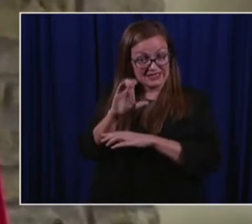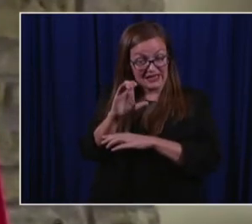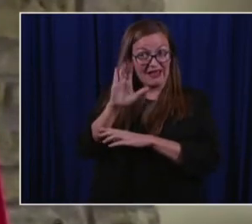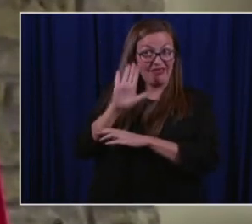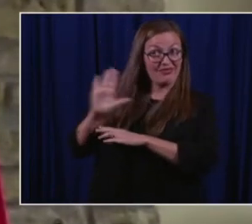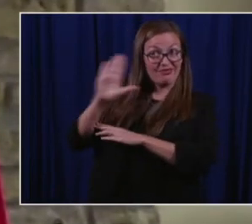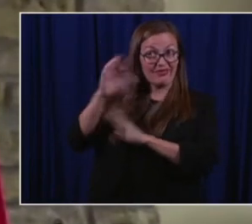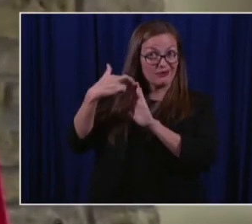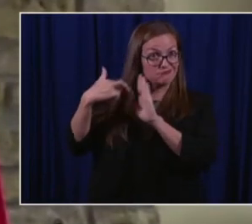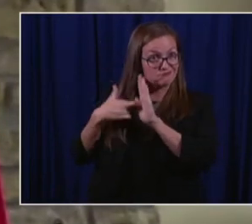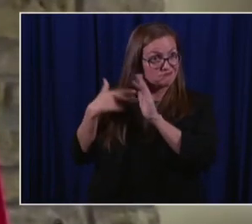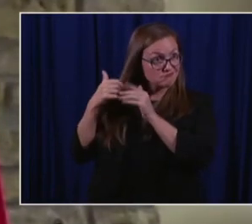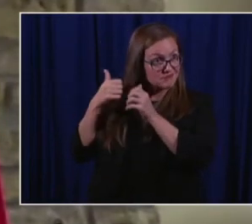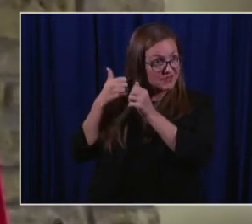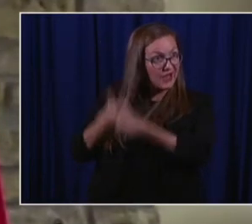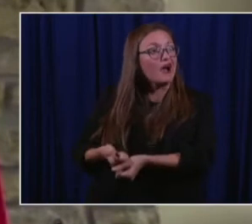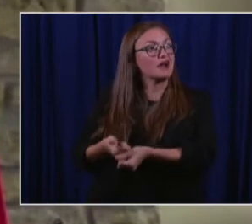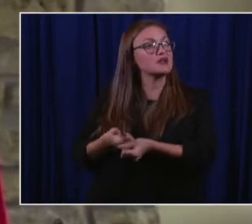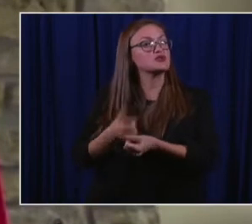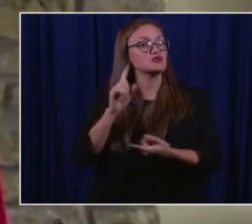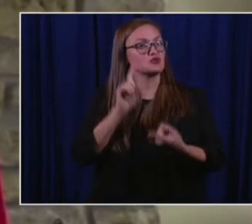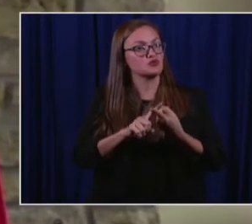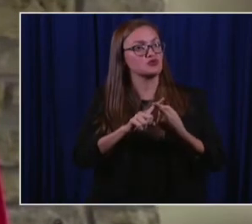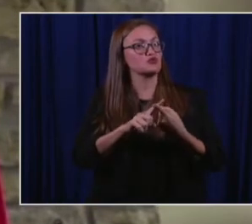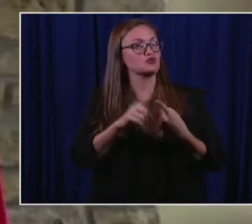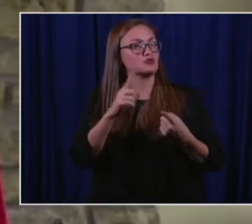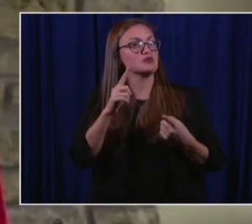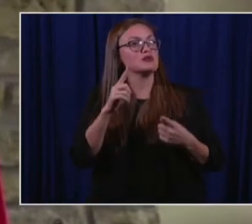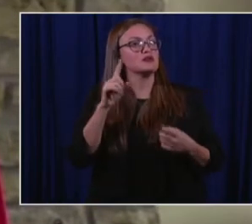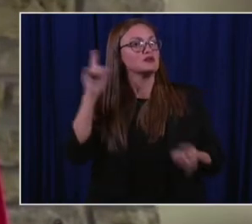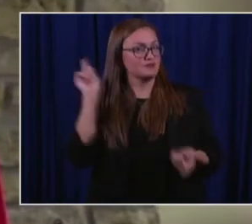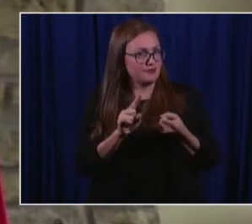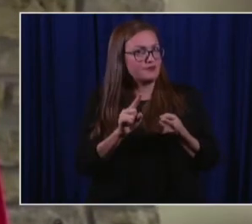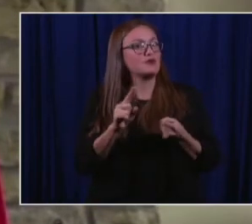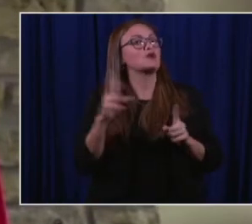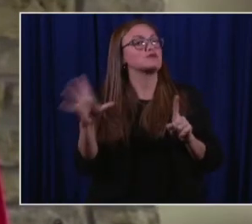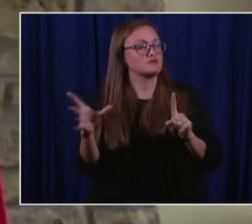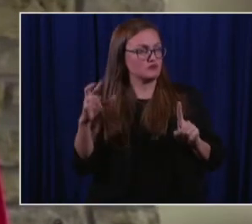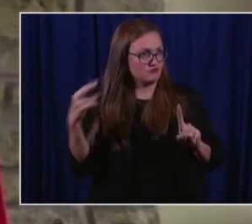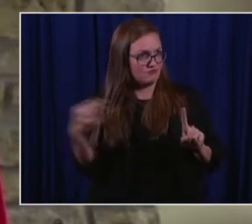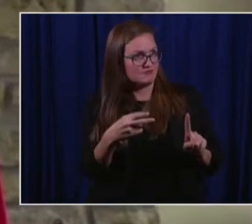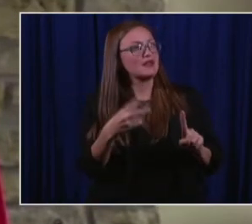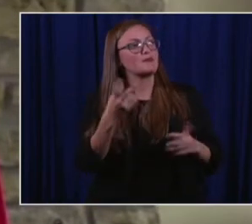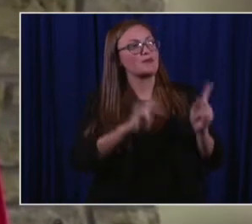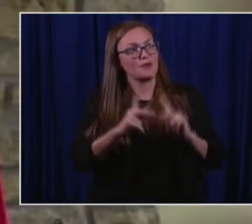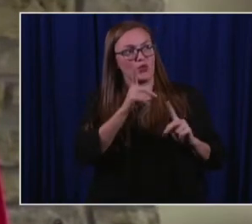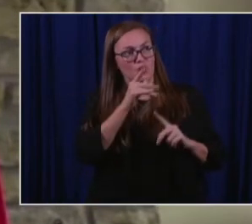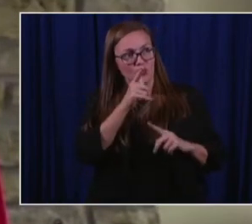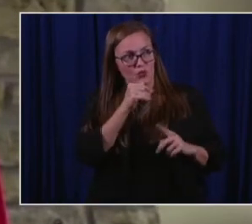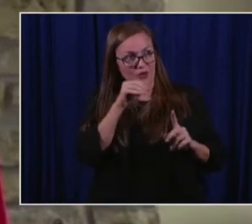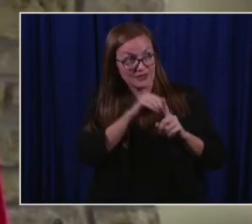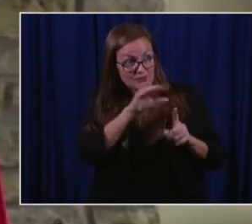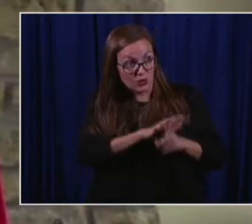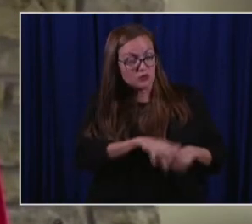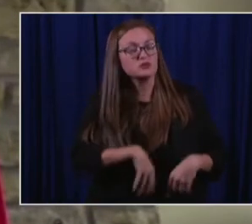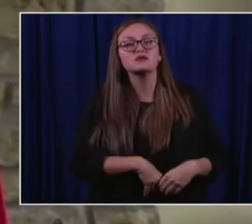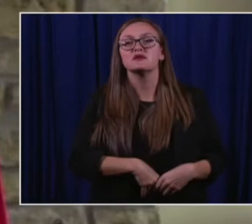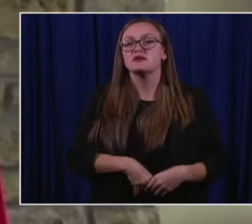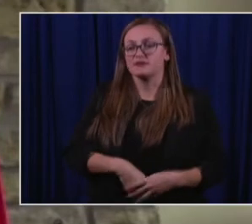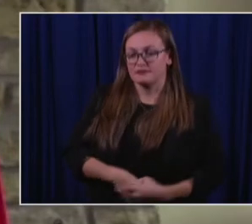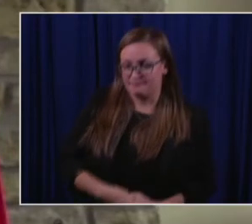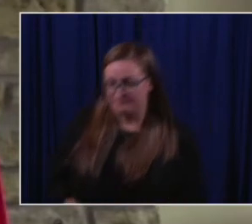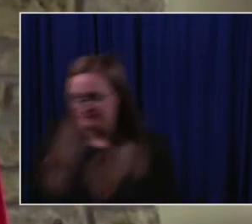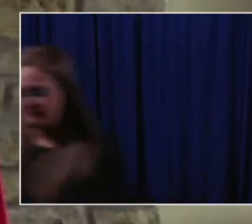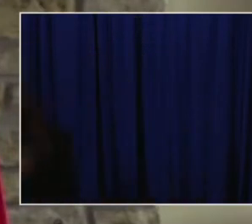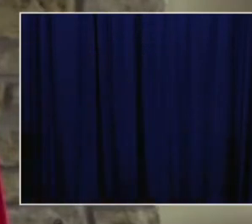certainly looking at that, and I'll refer to Dr. Vanderhoff and let him comment on that. He and I have been talking about